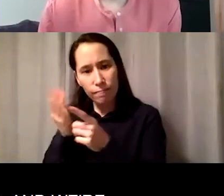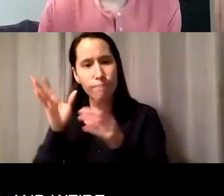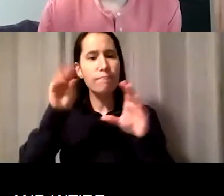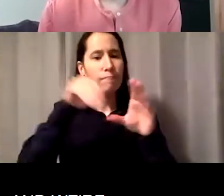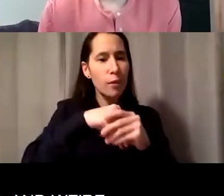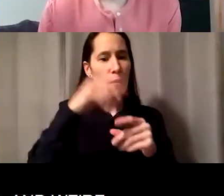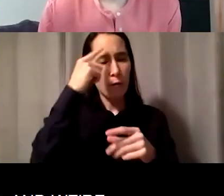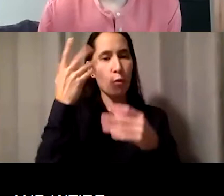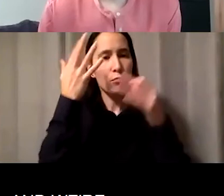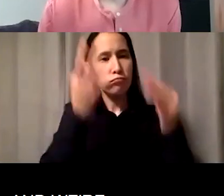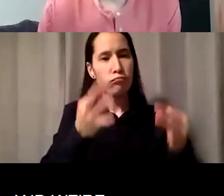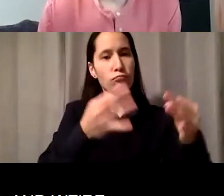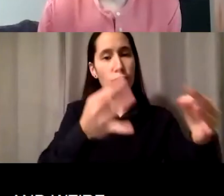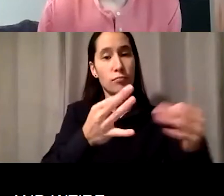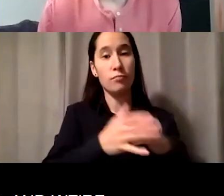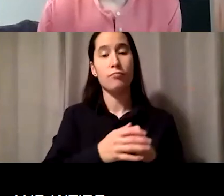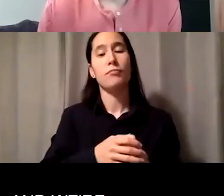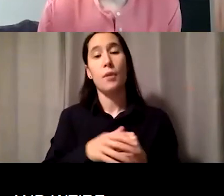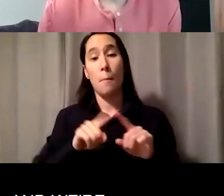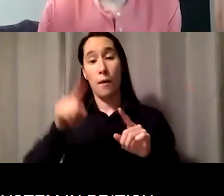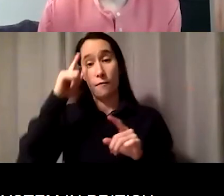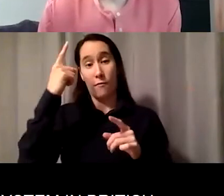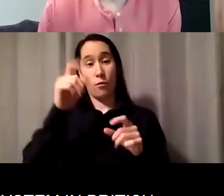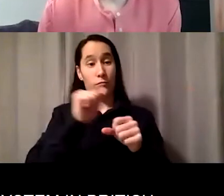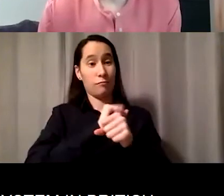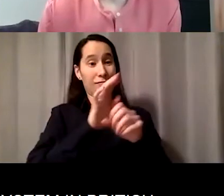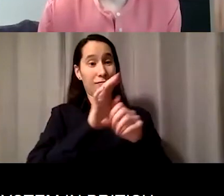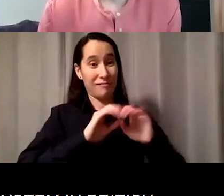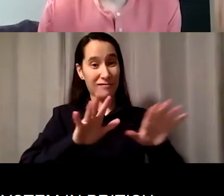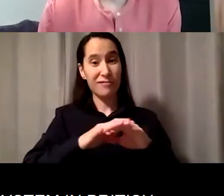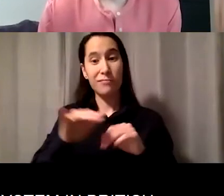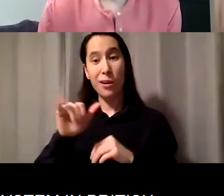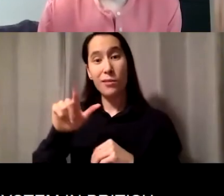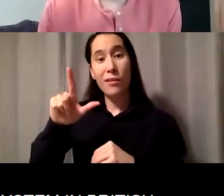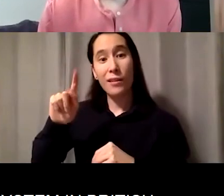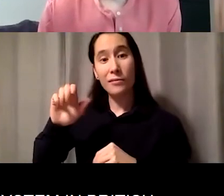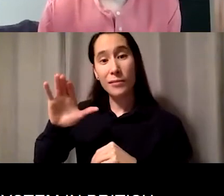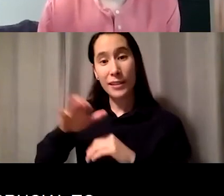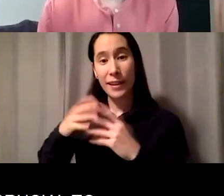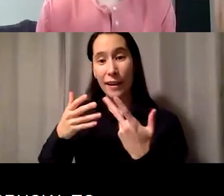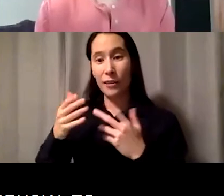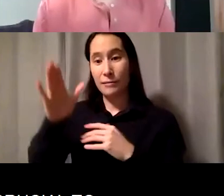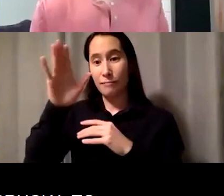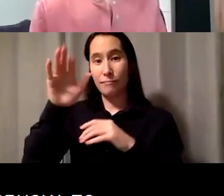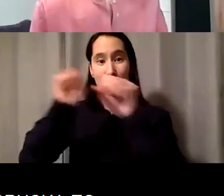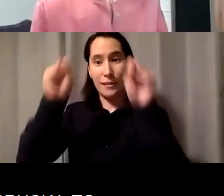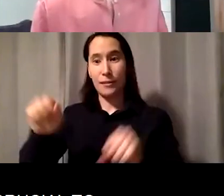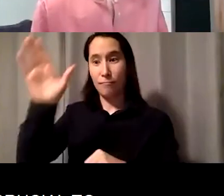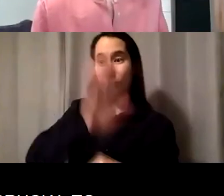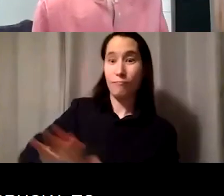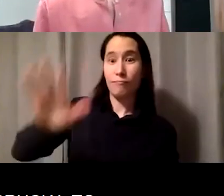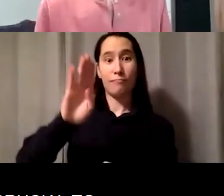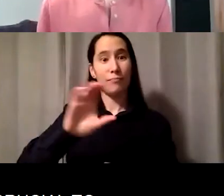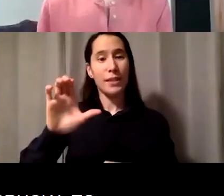pandemic, and we're looking at this, our long-term care system in British Columbia, I think it's going to be